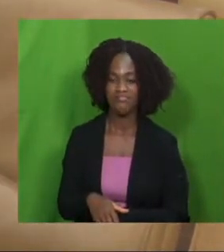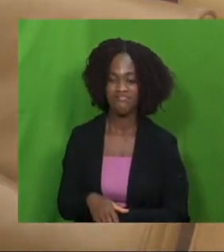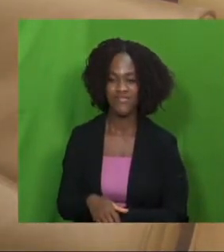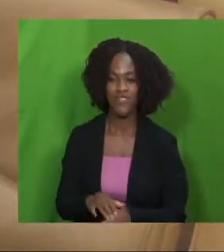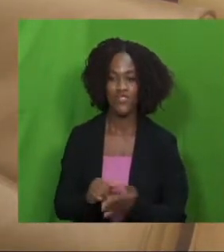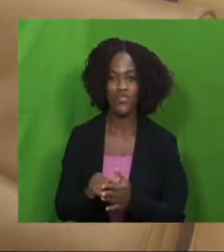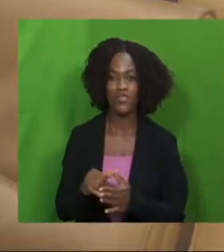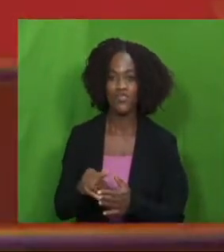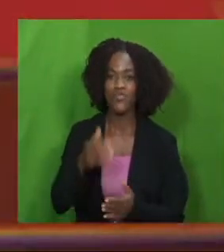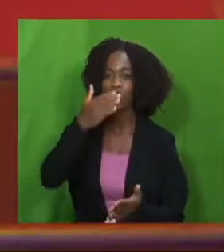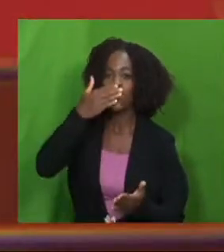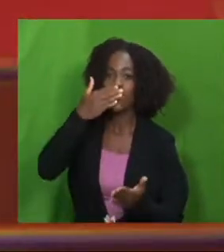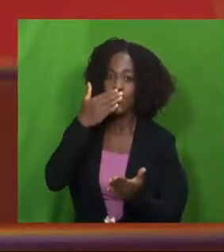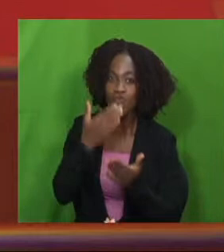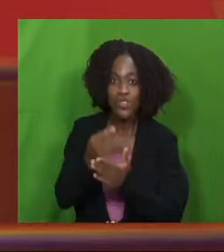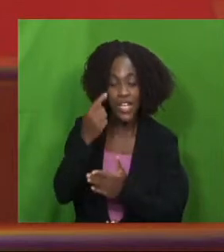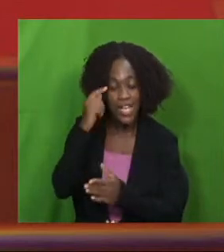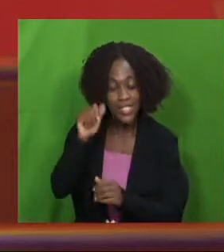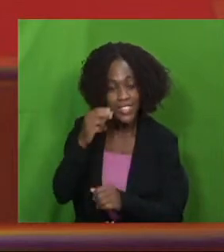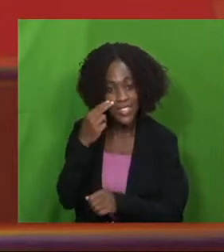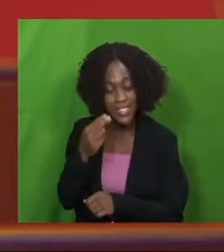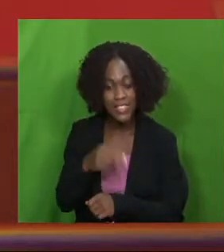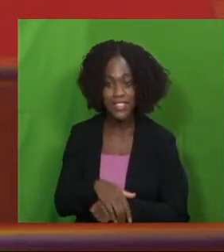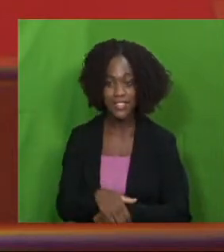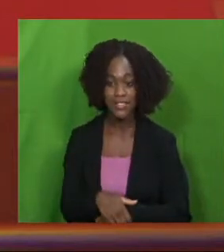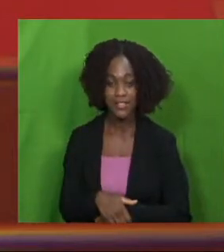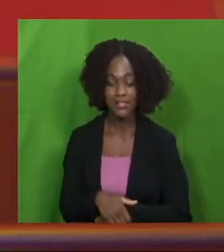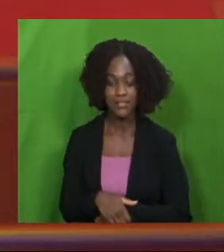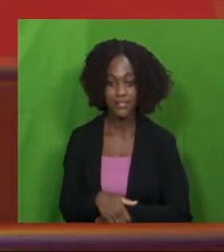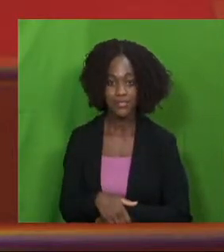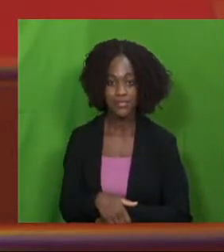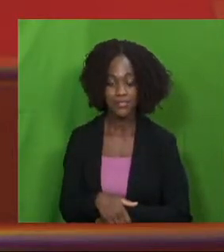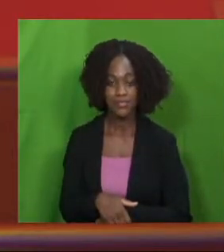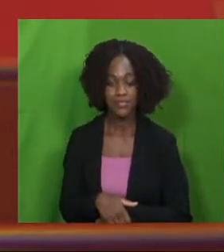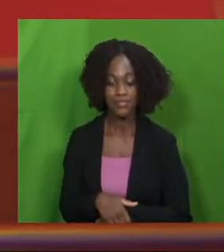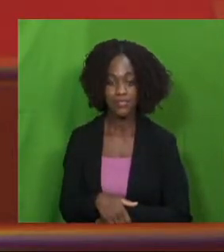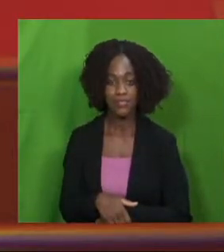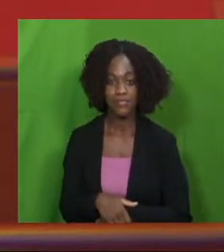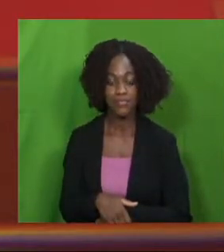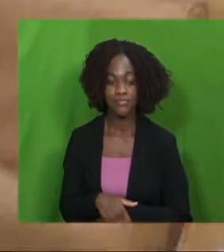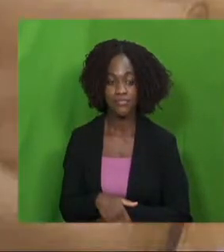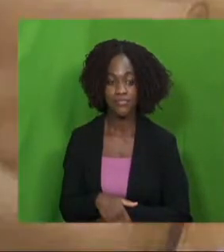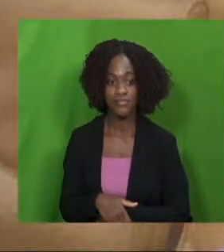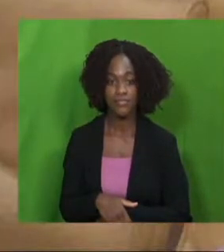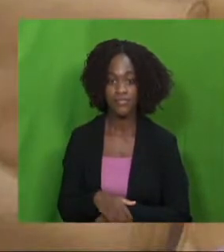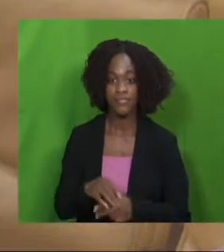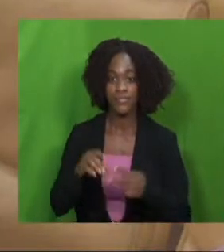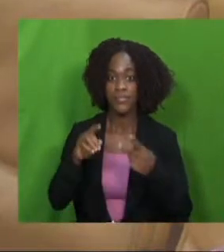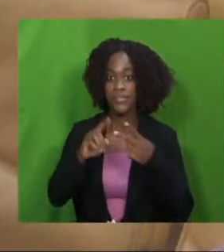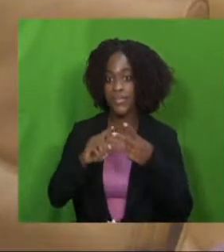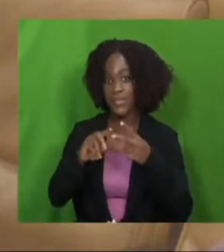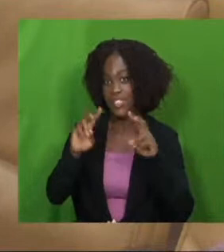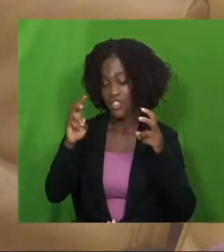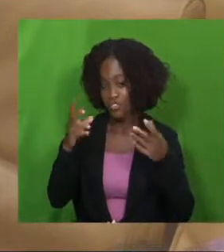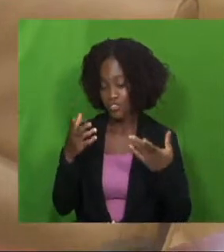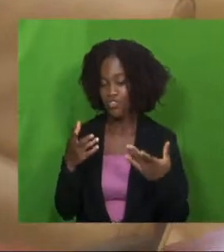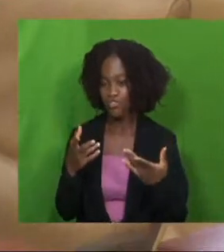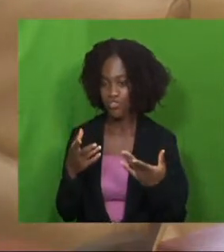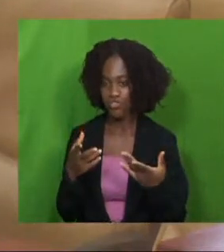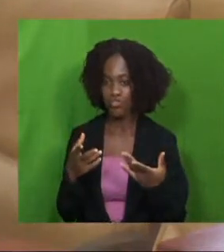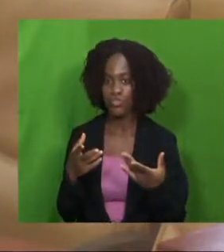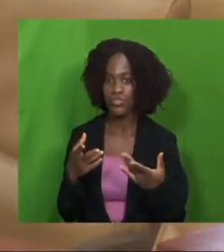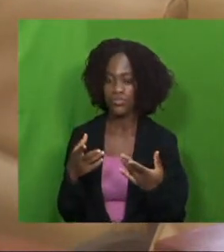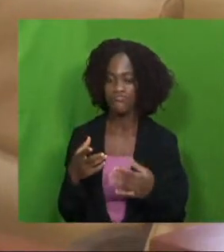eyes that can see this. Right Honourable Speaker, the second issue is the referral that was made